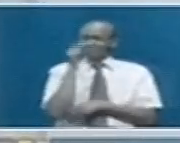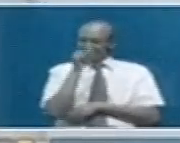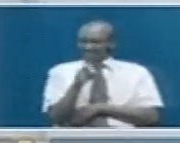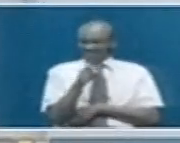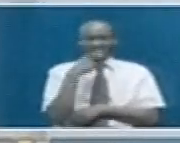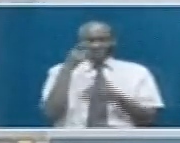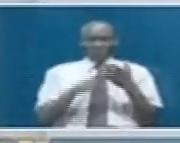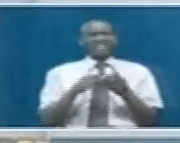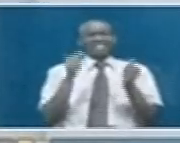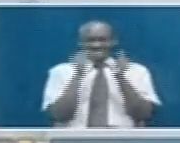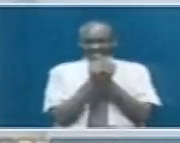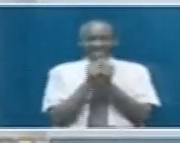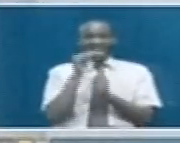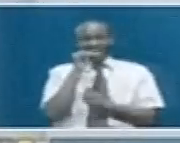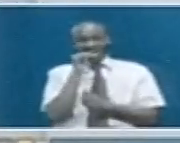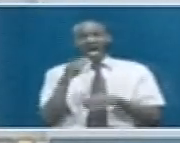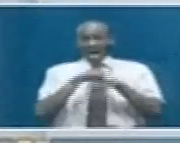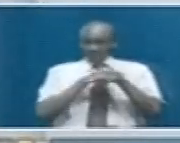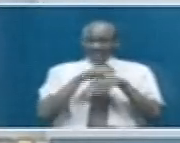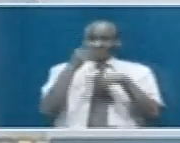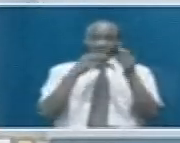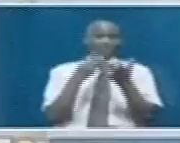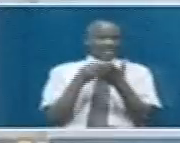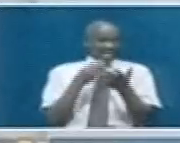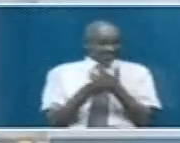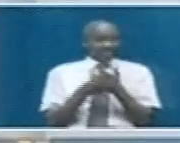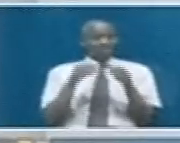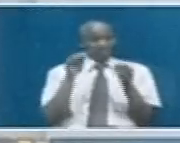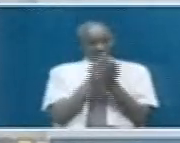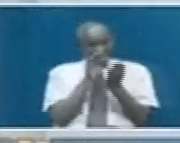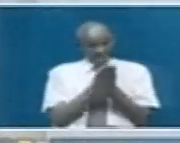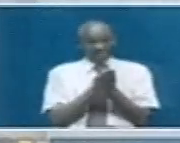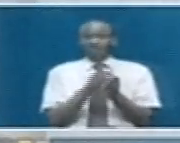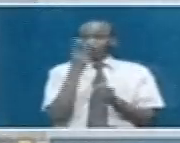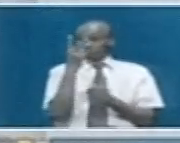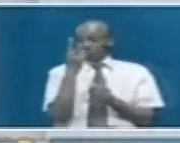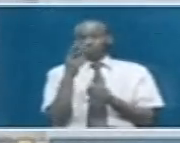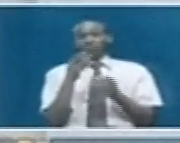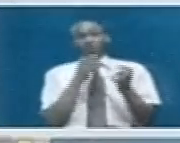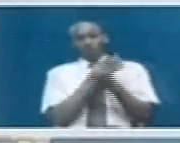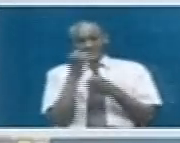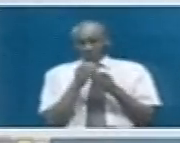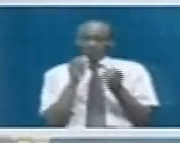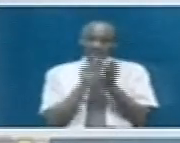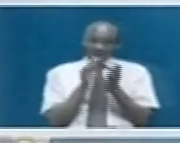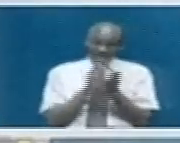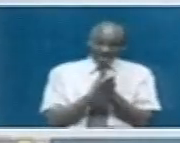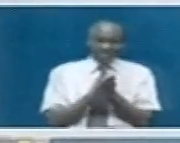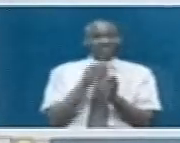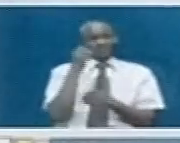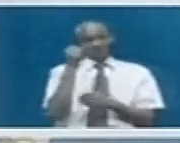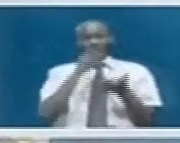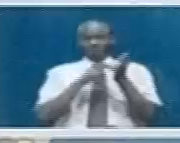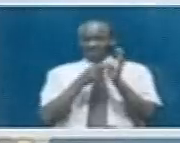10 European and African development finance institutions, 2 commercial banks, 2 hedging banks, 5 main contractors,